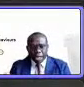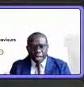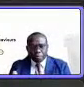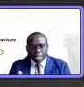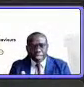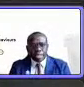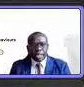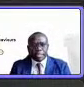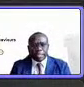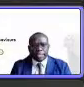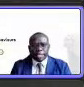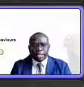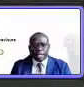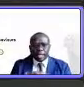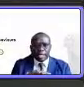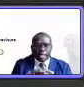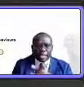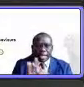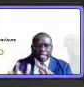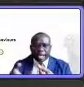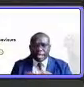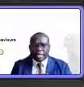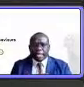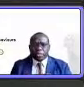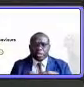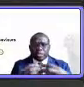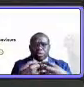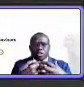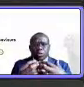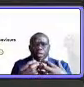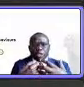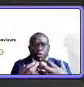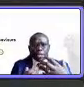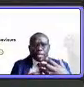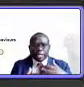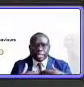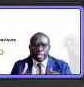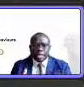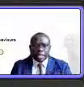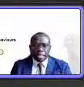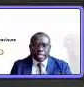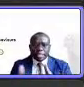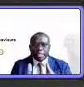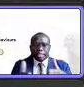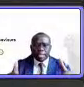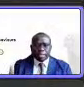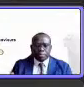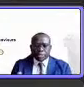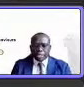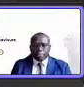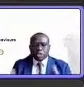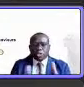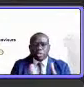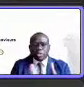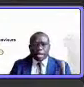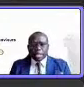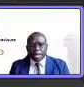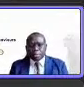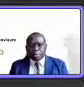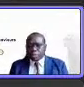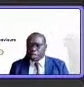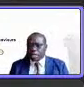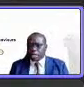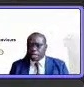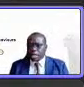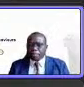build environment sector and design. So it's good to ensure that as this, because as I mentioned, coming